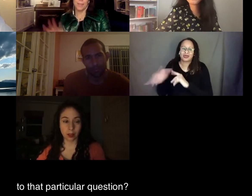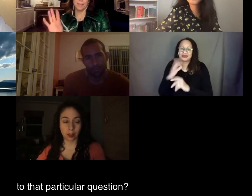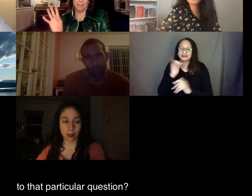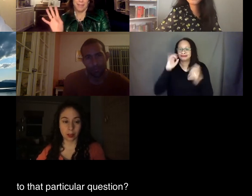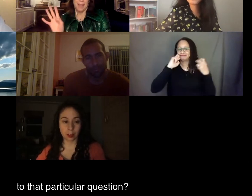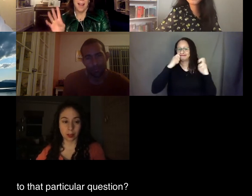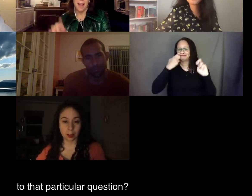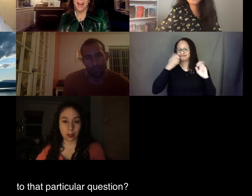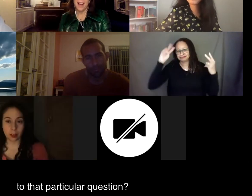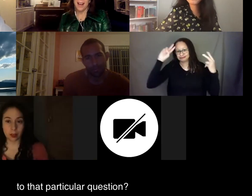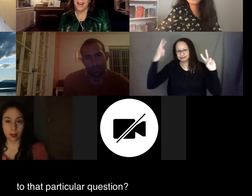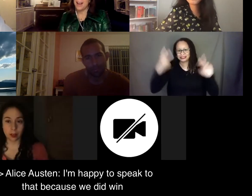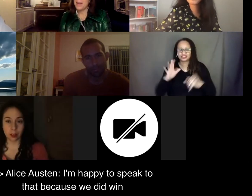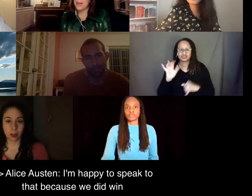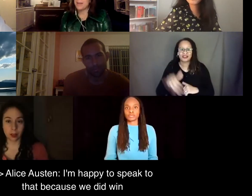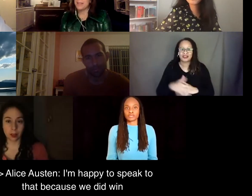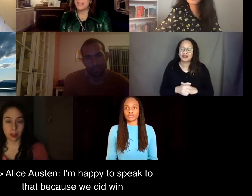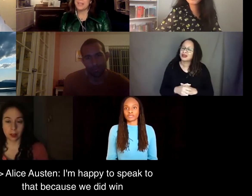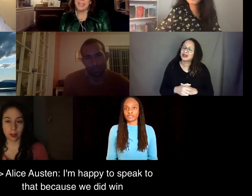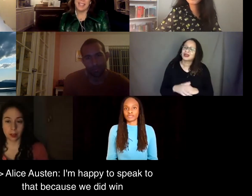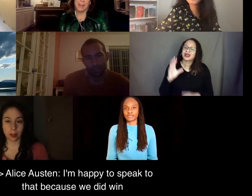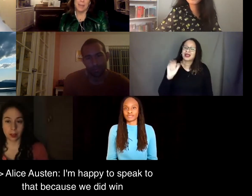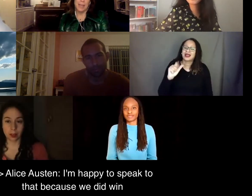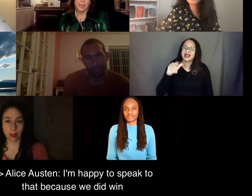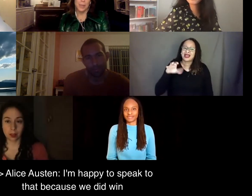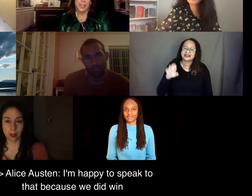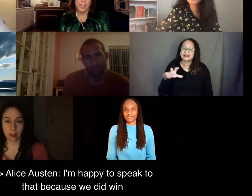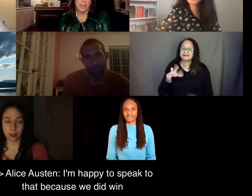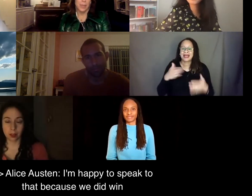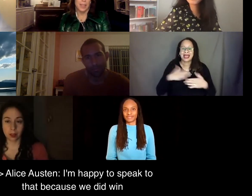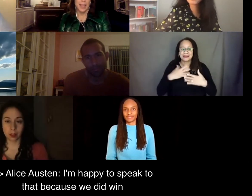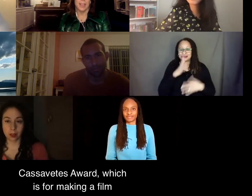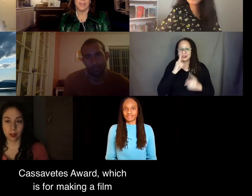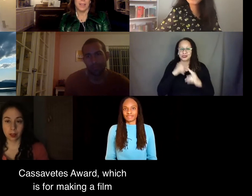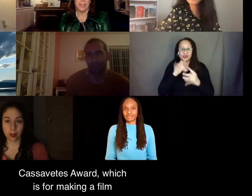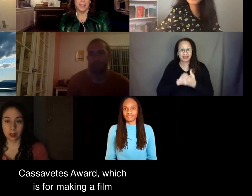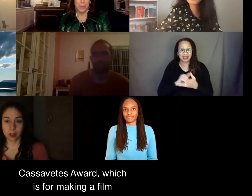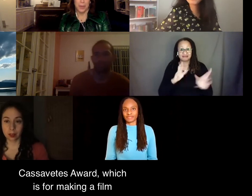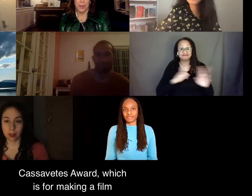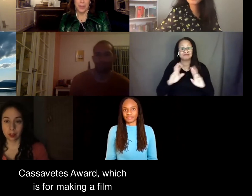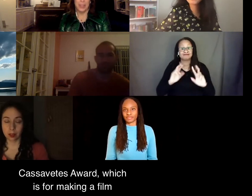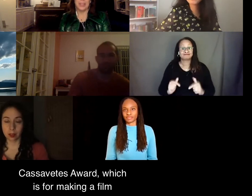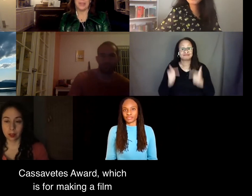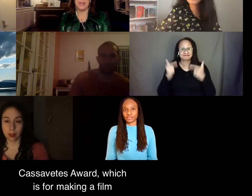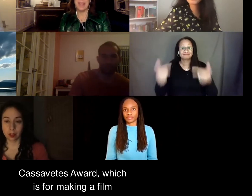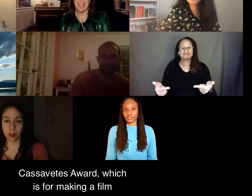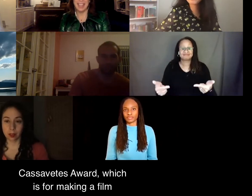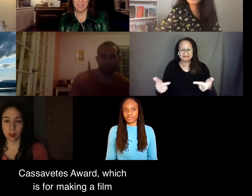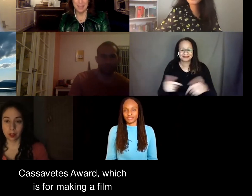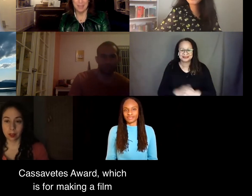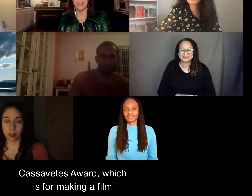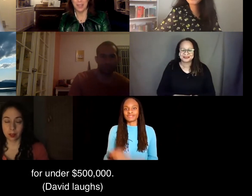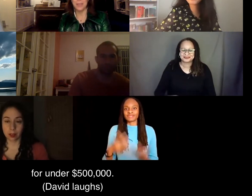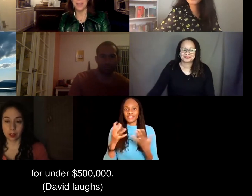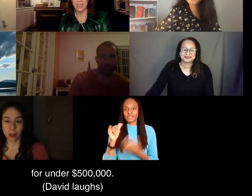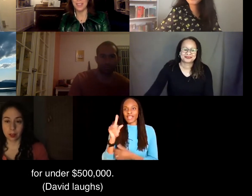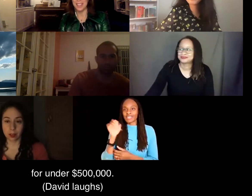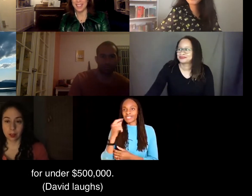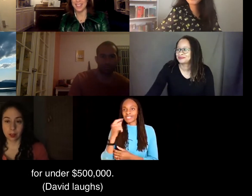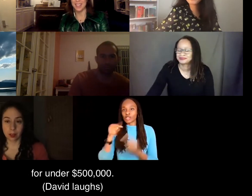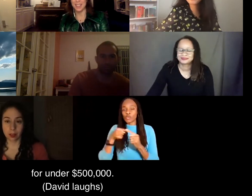to that particular question? Alice? I'm happy to speak to that, because we did win the Cassavetes Award, which is for making a film for